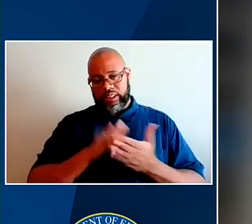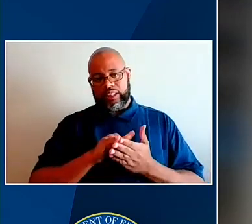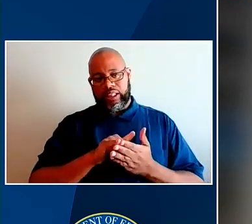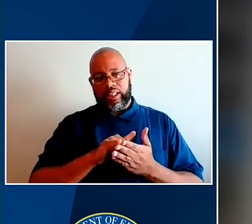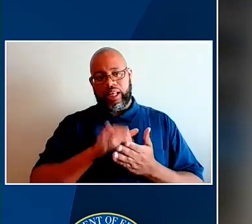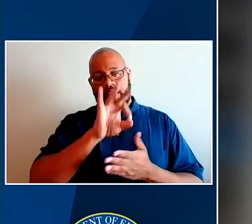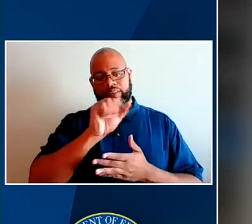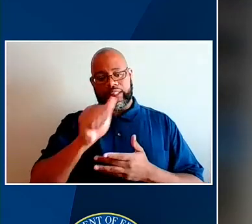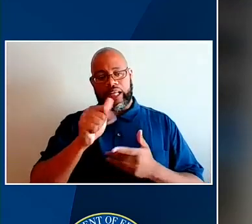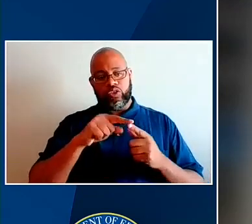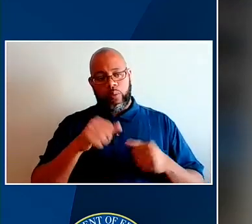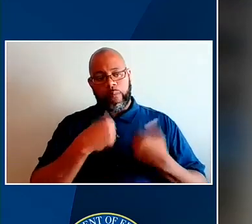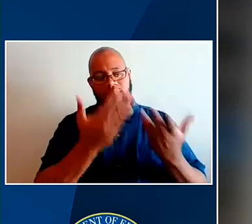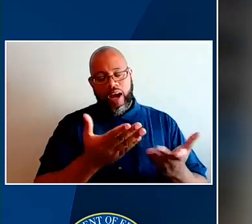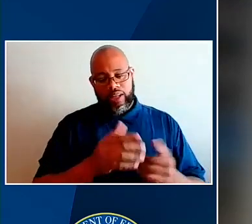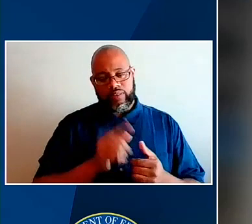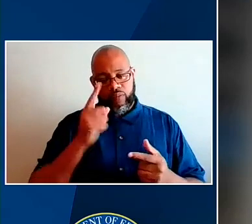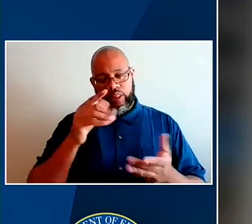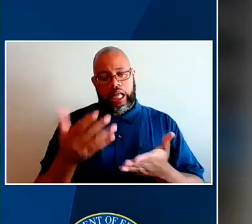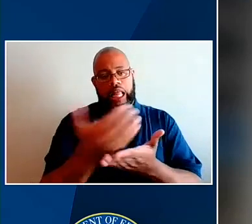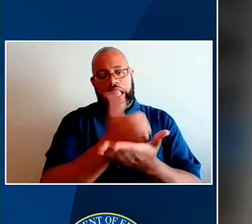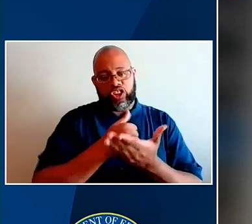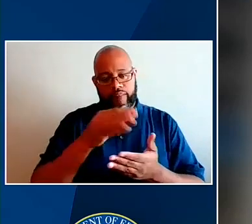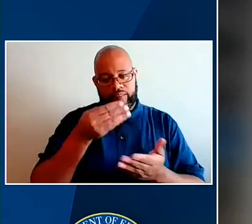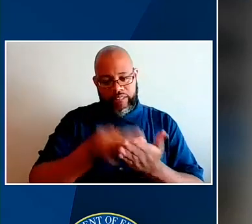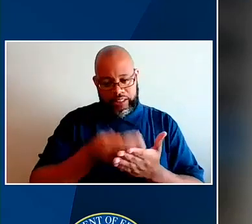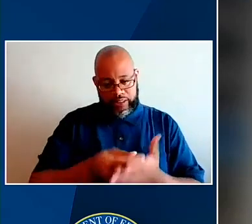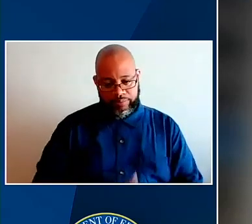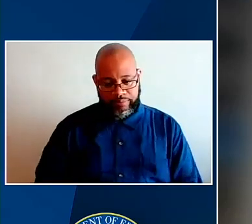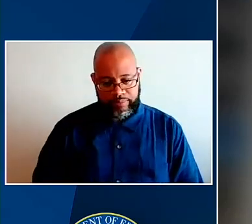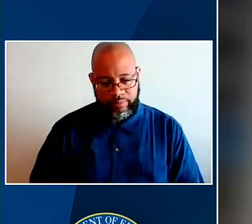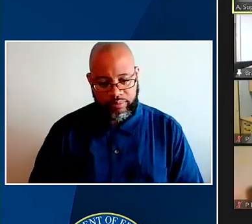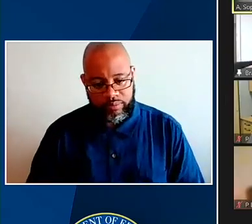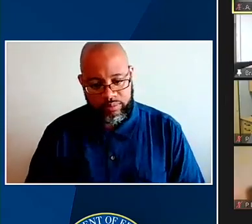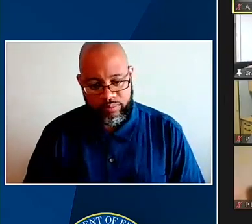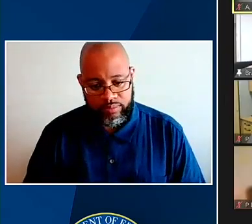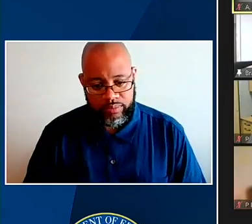provides to Maximus on the collection of these debts.